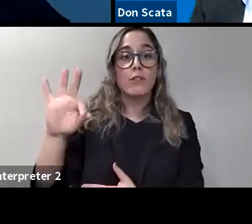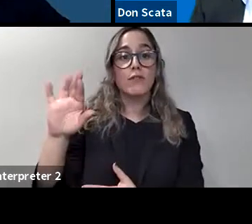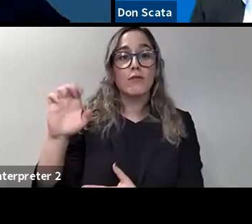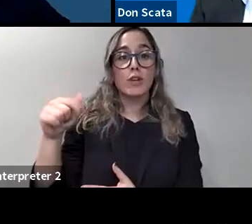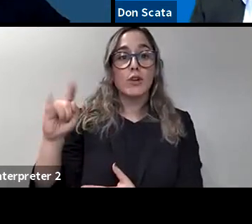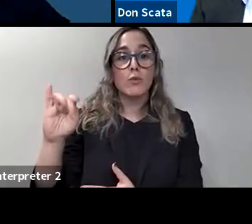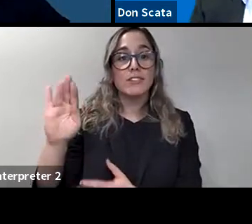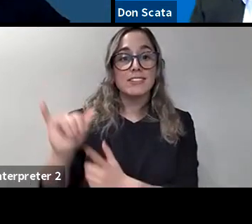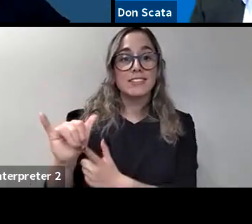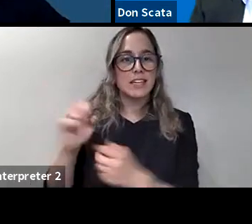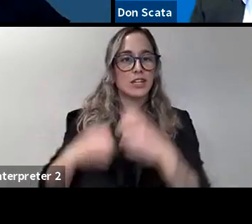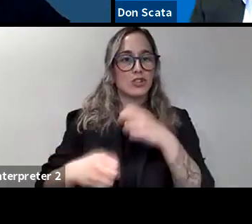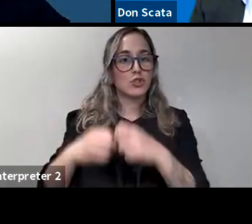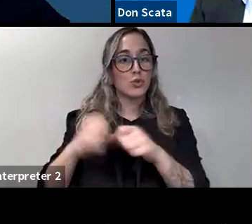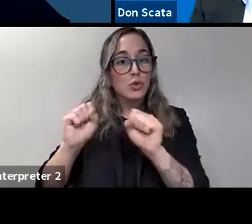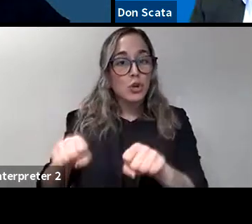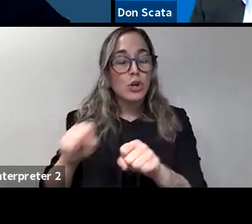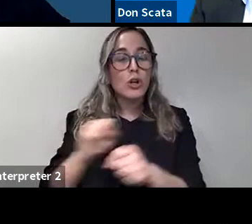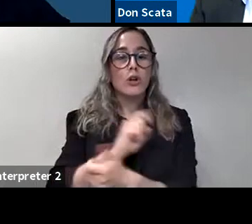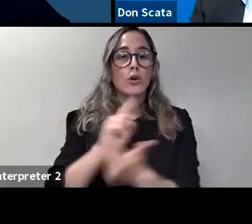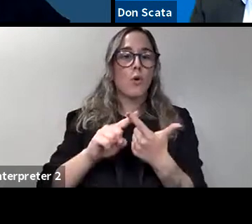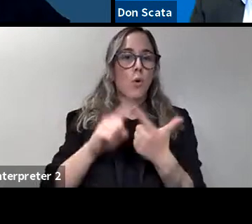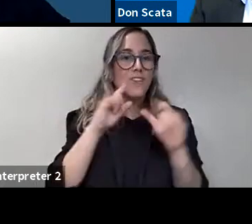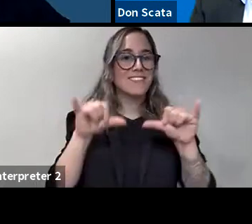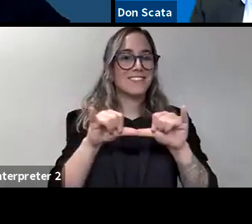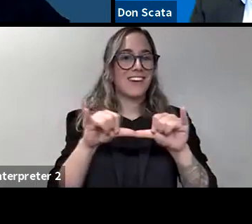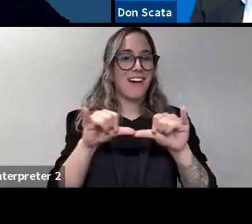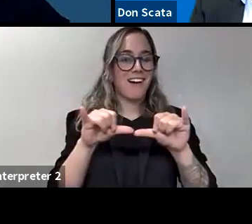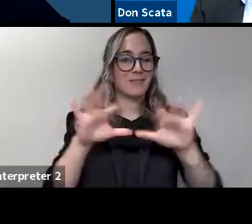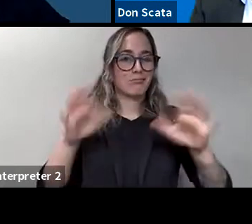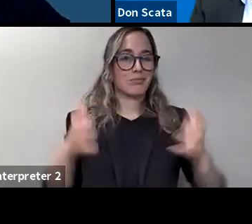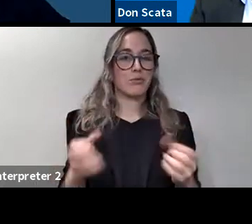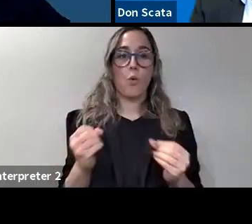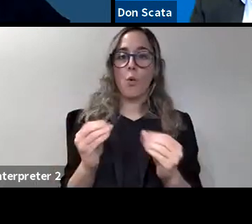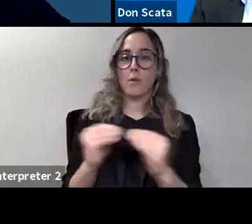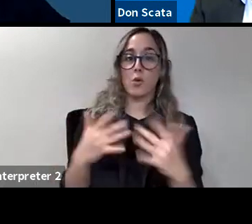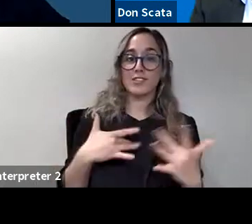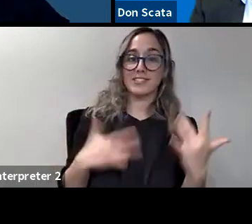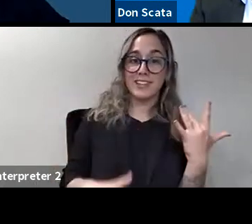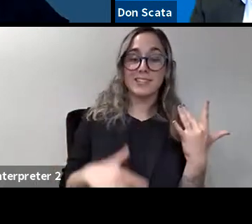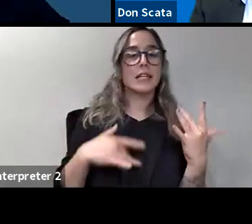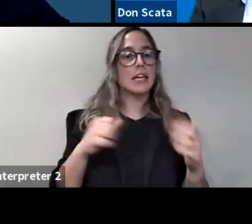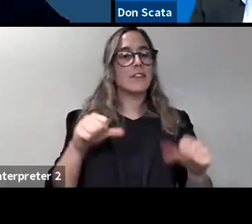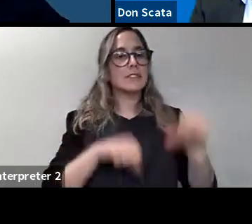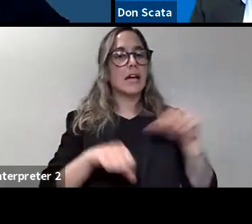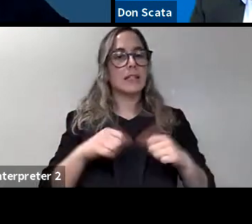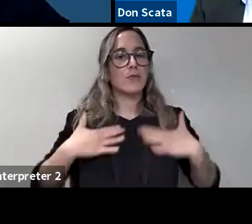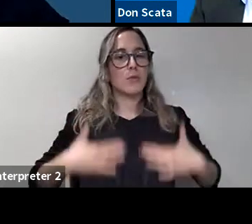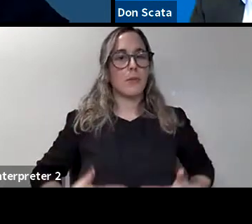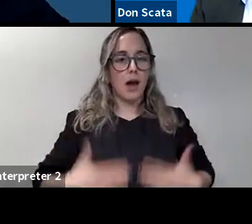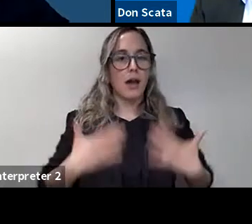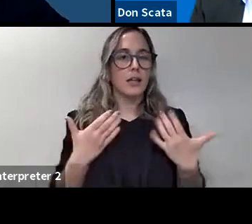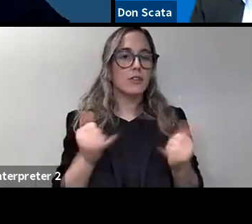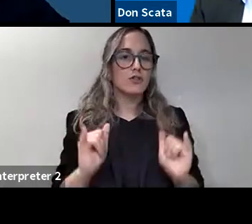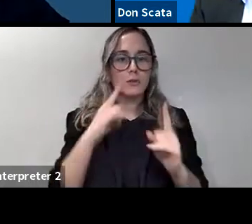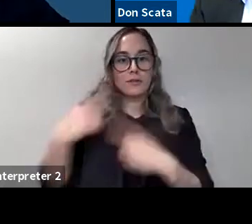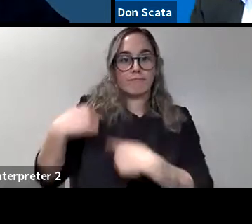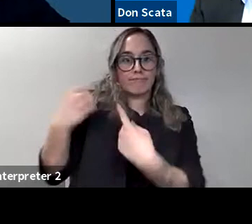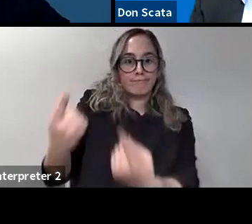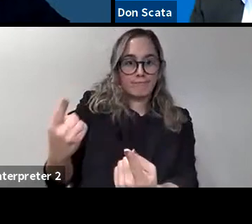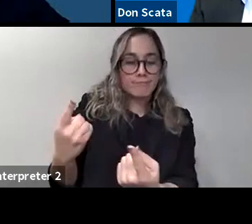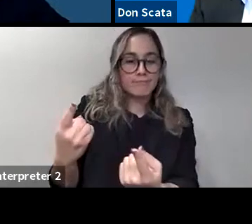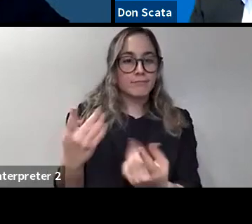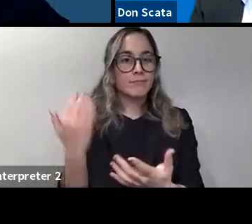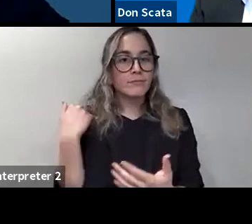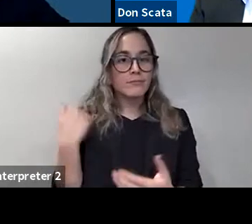also just be that society has changed too, and they're more sensitive to noise than they were in the past.